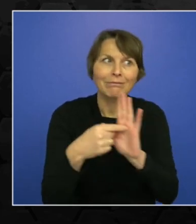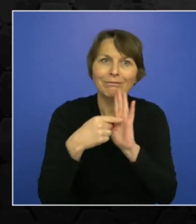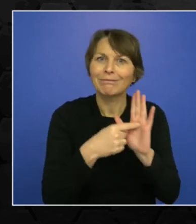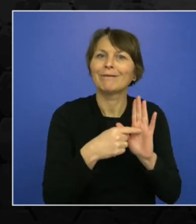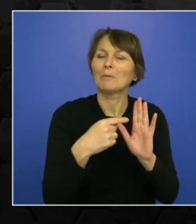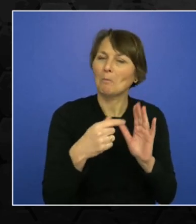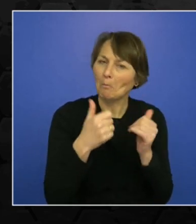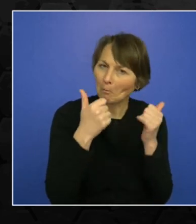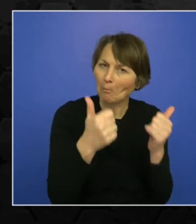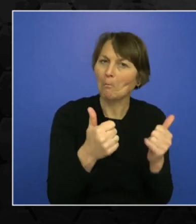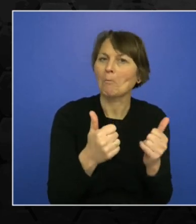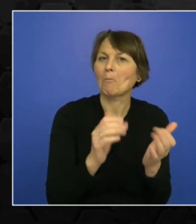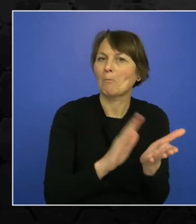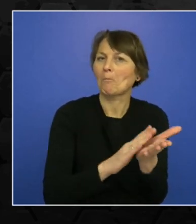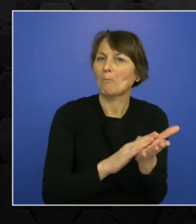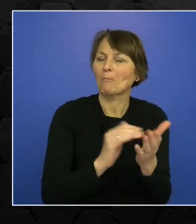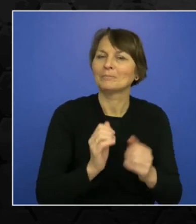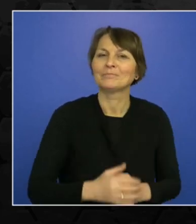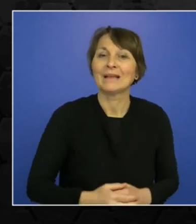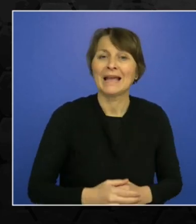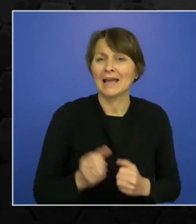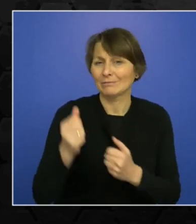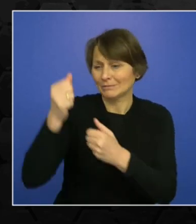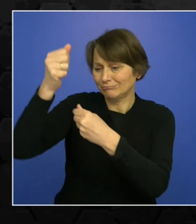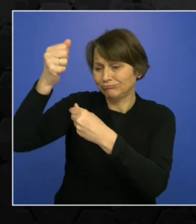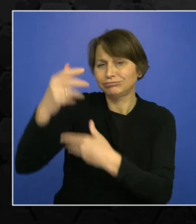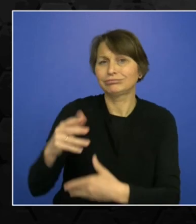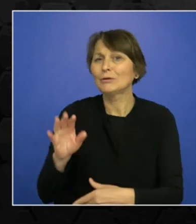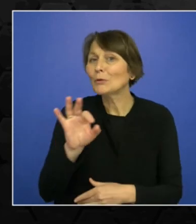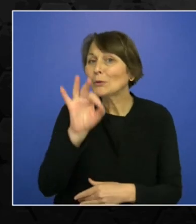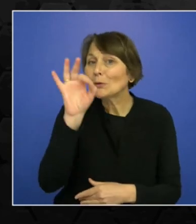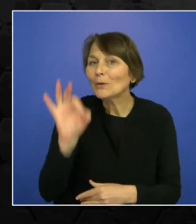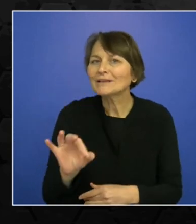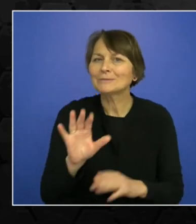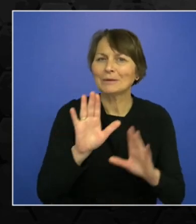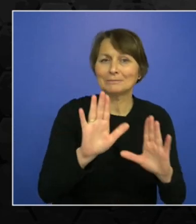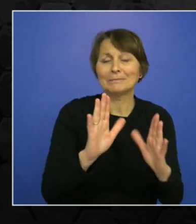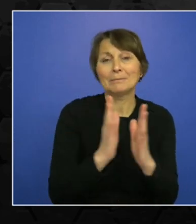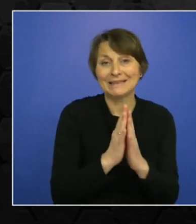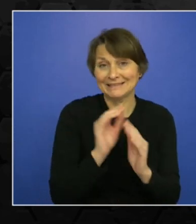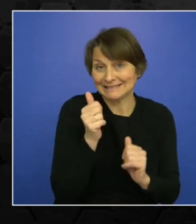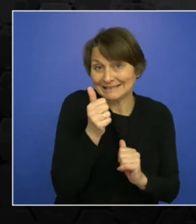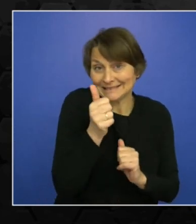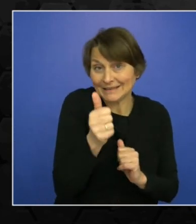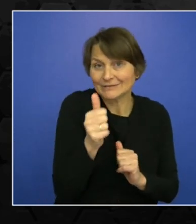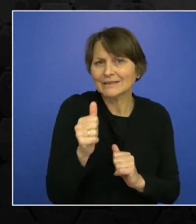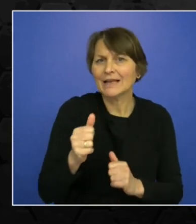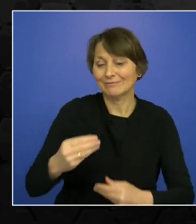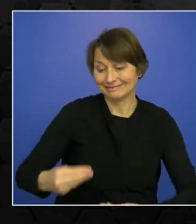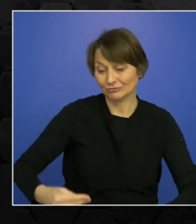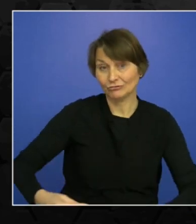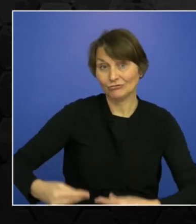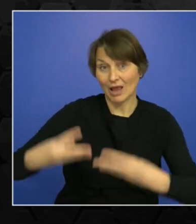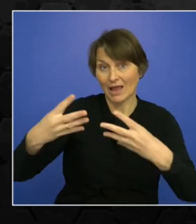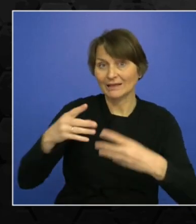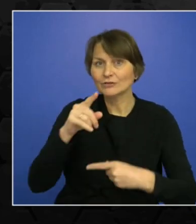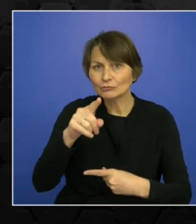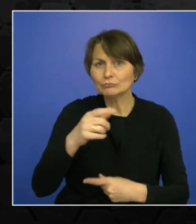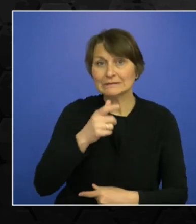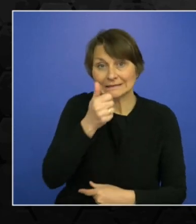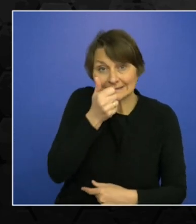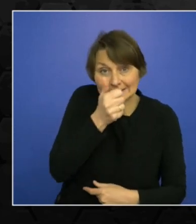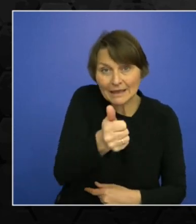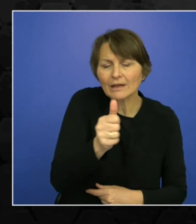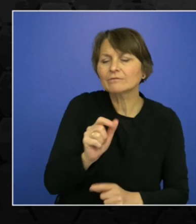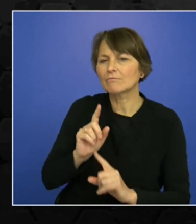more questions, but for the sake of time, I asked you to look at the chat, and maybe you can answer them over there. And